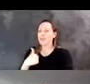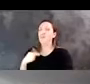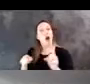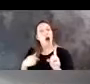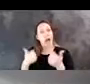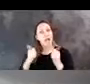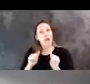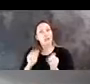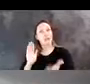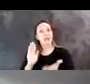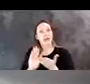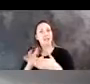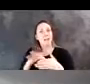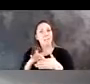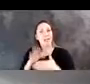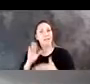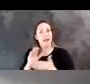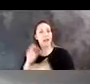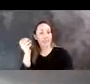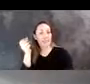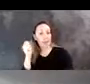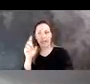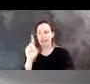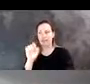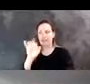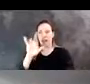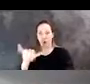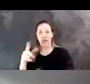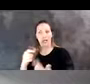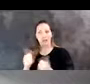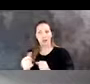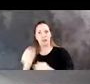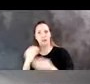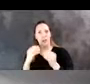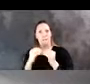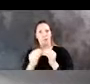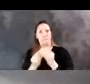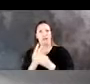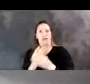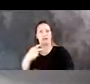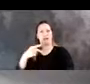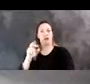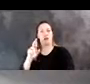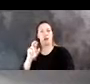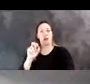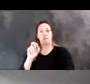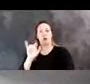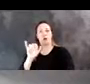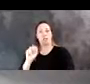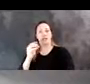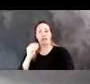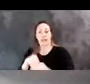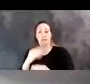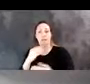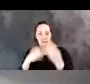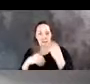to eat less meat and dairy and incorporate more plant protein into my diet. So if you can just work